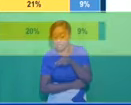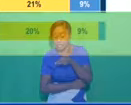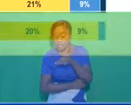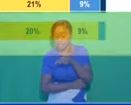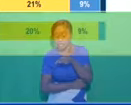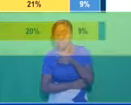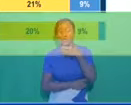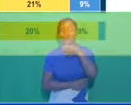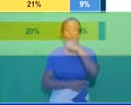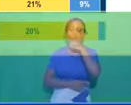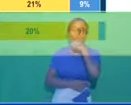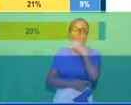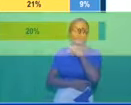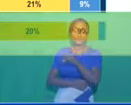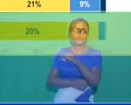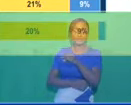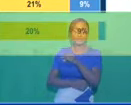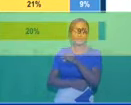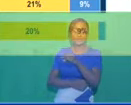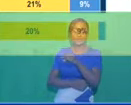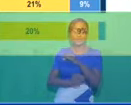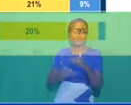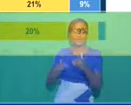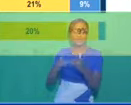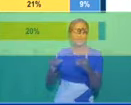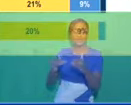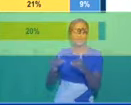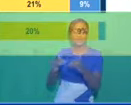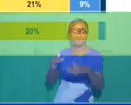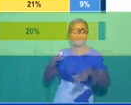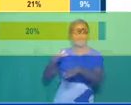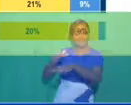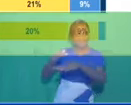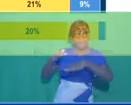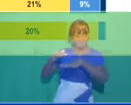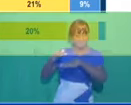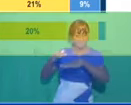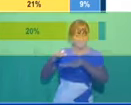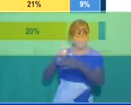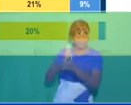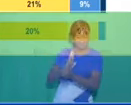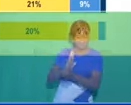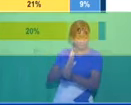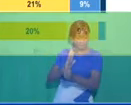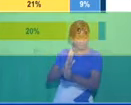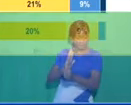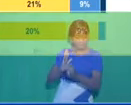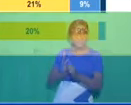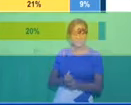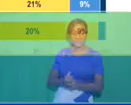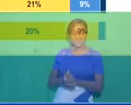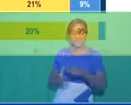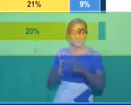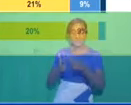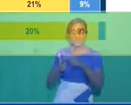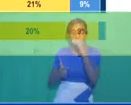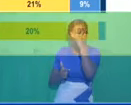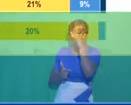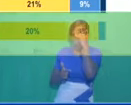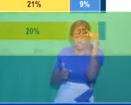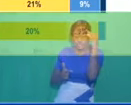The orange is the level at which we call basic proficiency. And look at the gray areas.